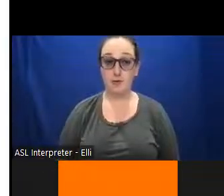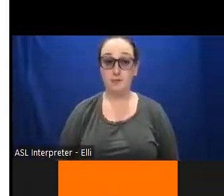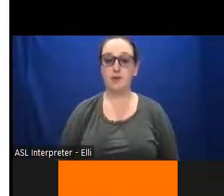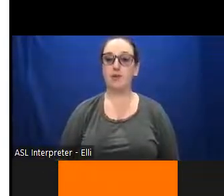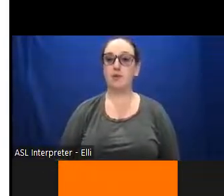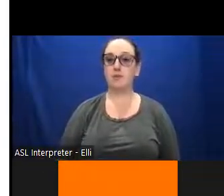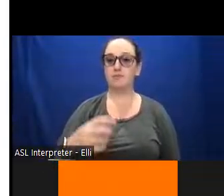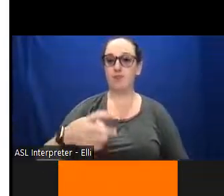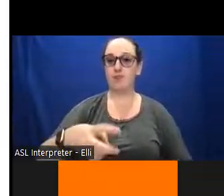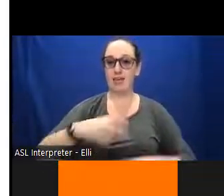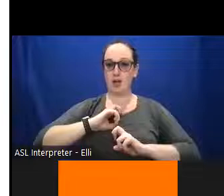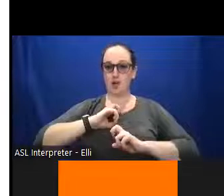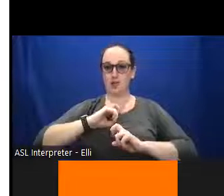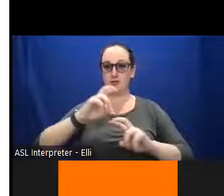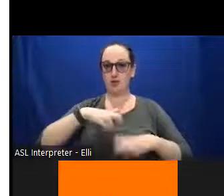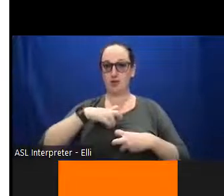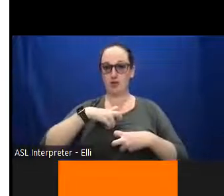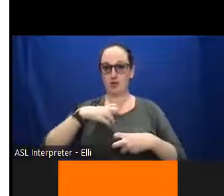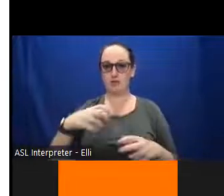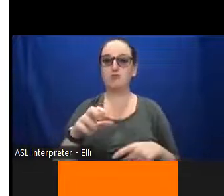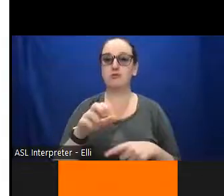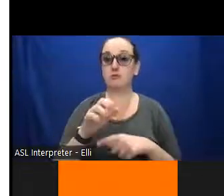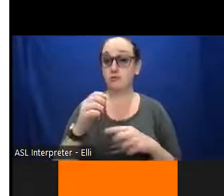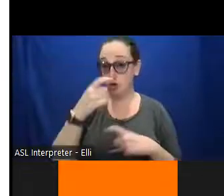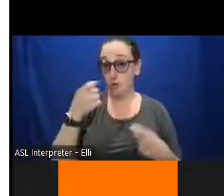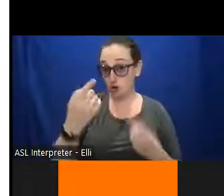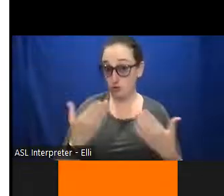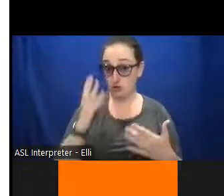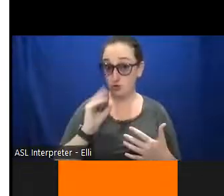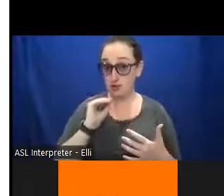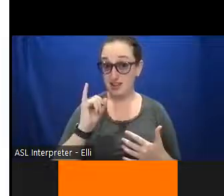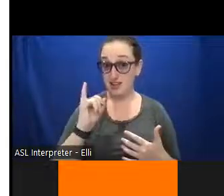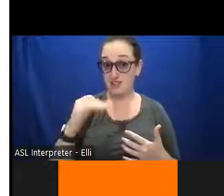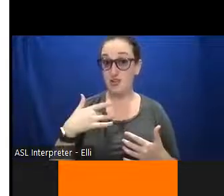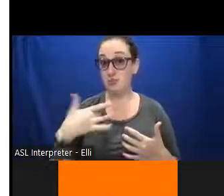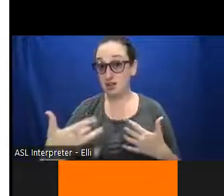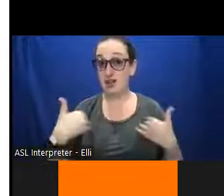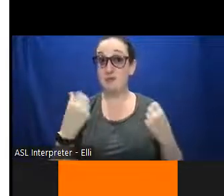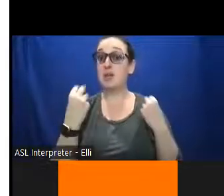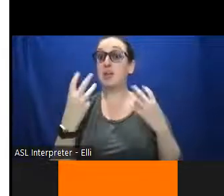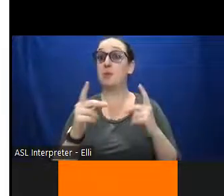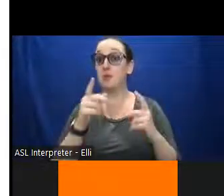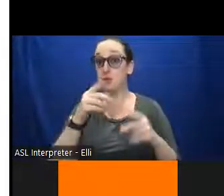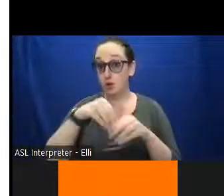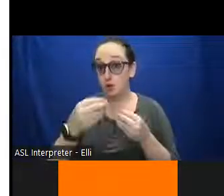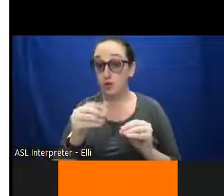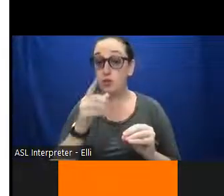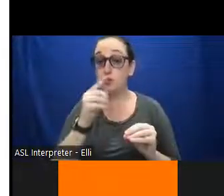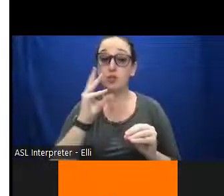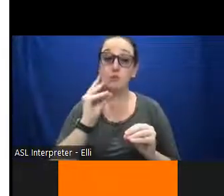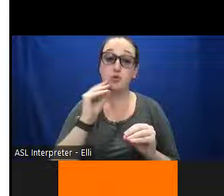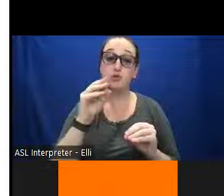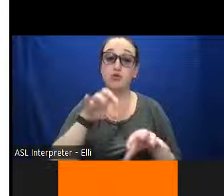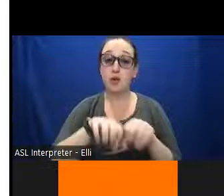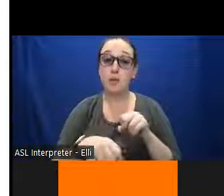Vicarious or secondary trauma is something you may experience if you deal with incidents such as rape or sudden death, or think of